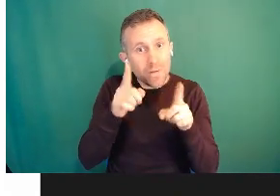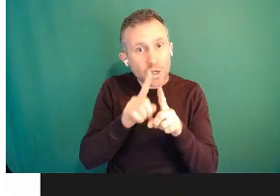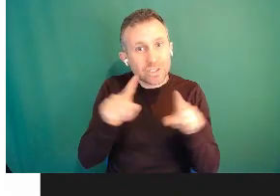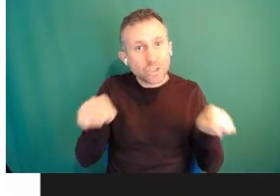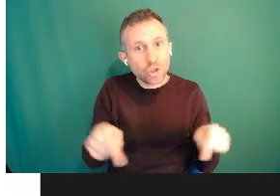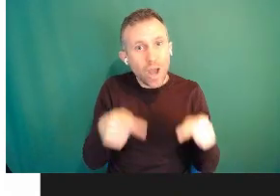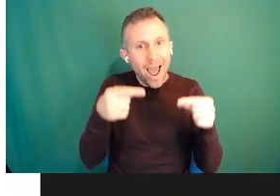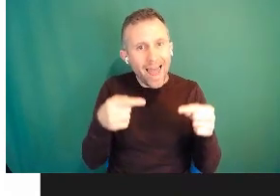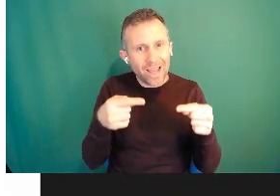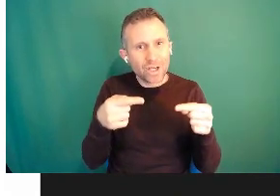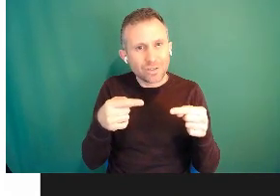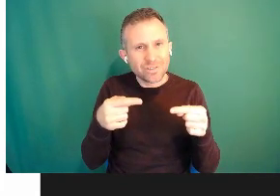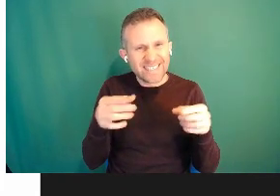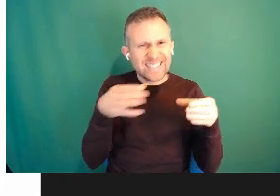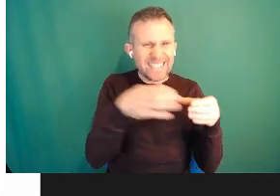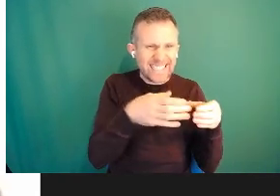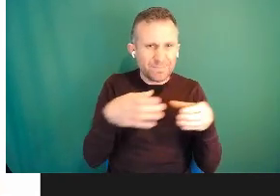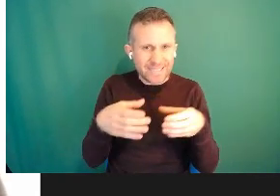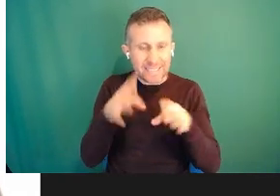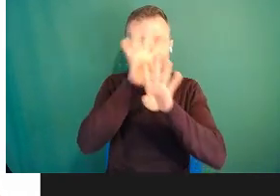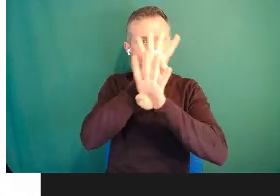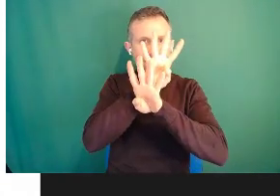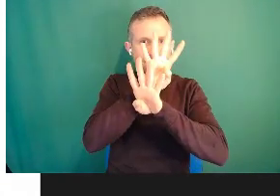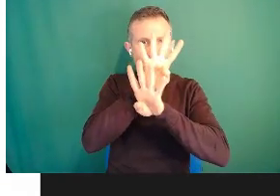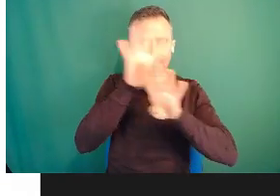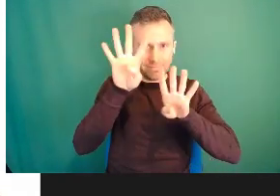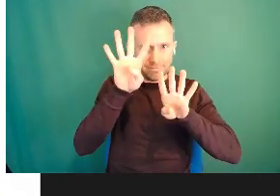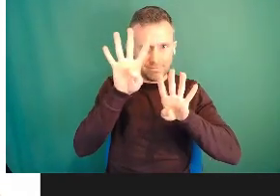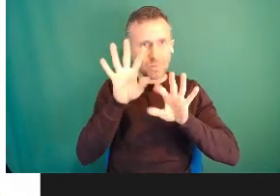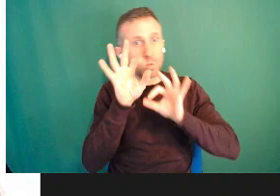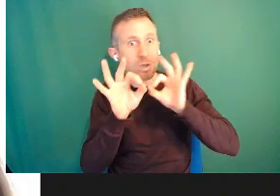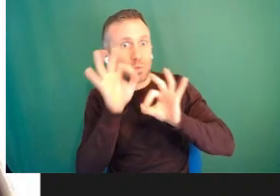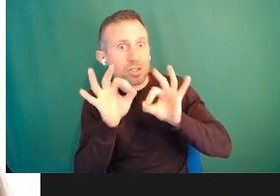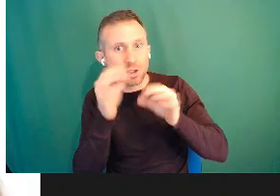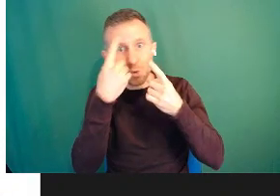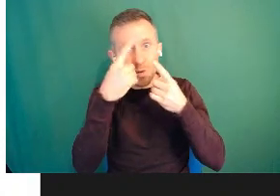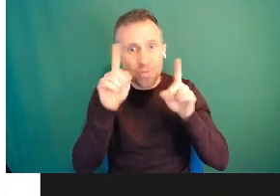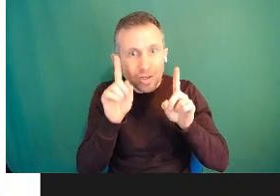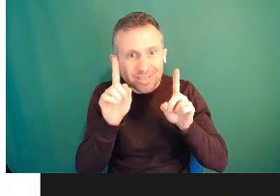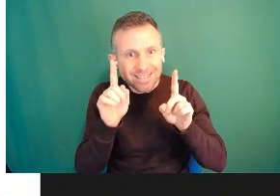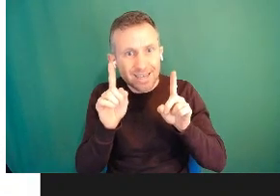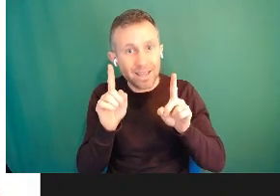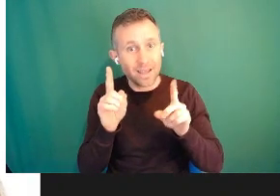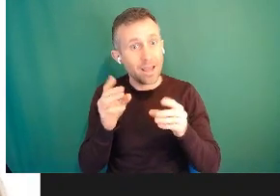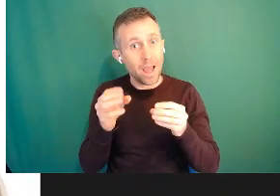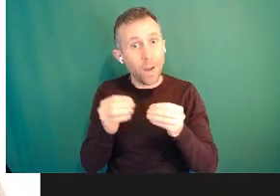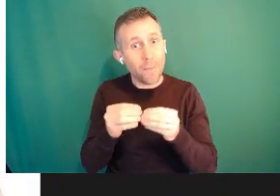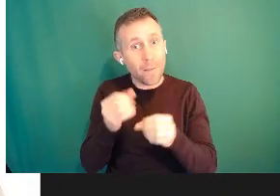inherited the house, complete surprise, had no idea that she was going to leave it to him.